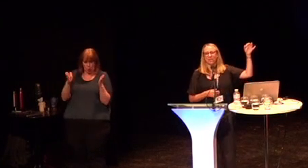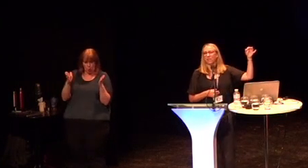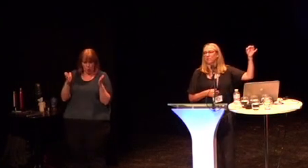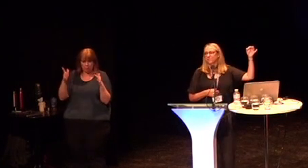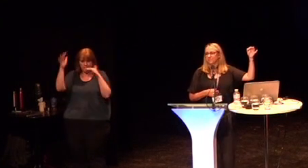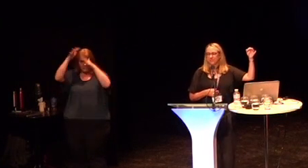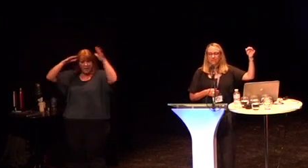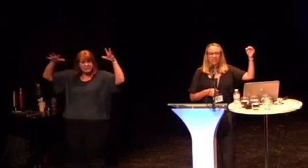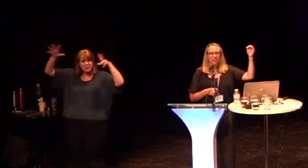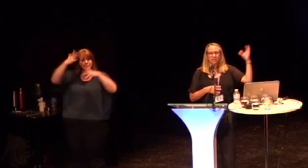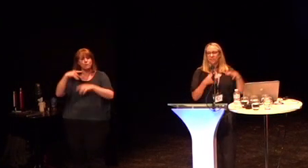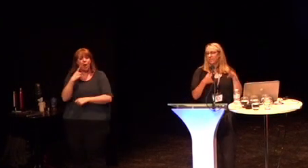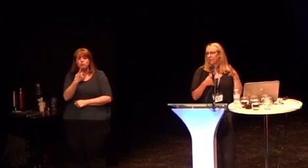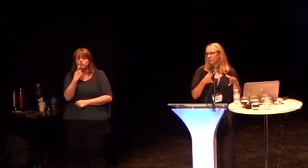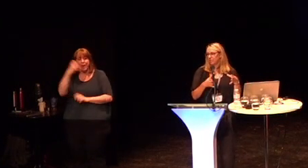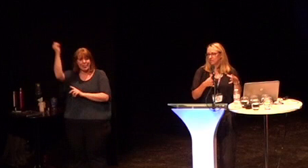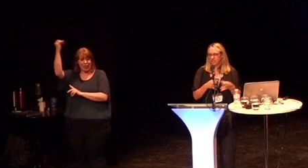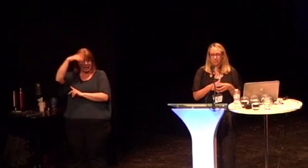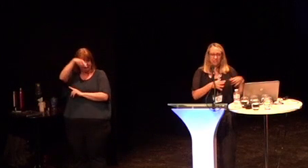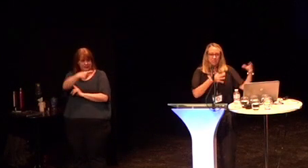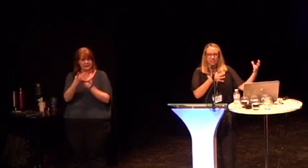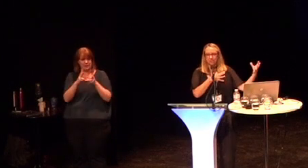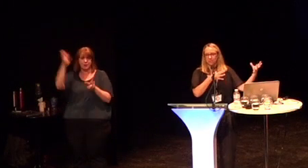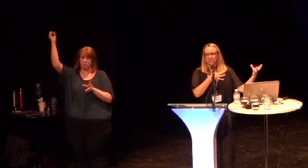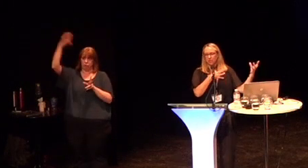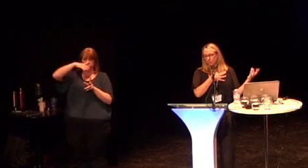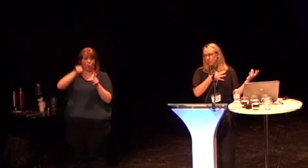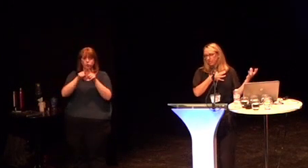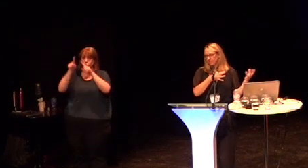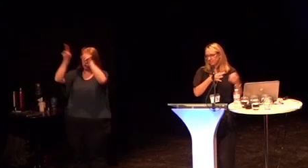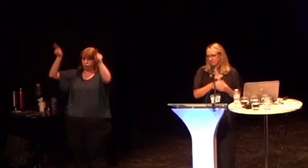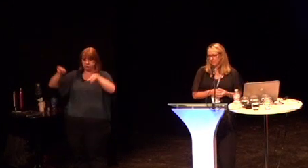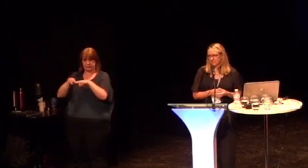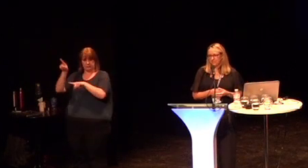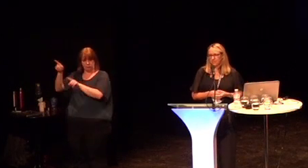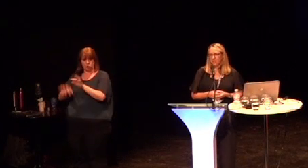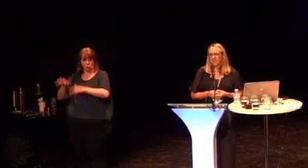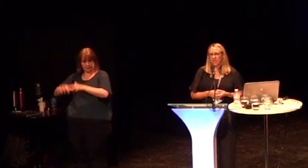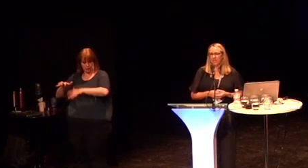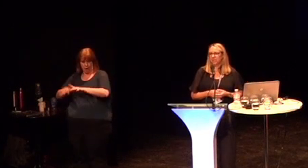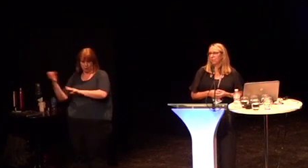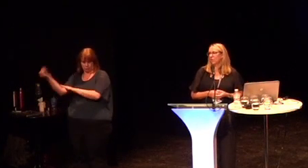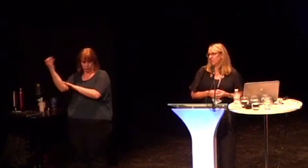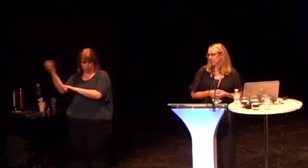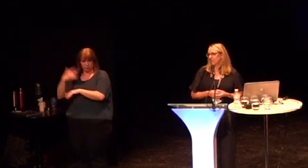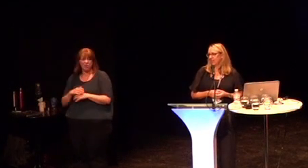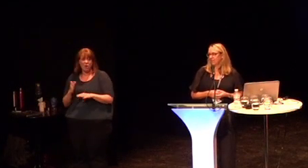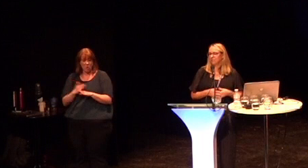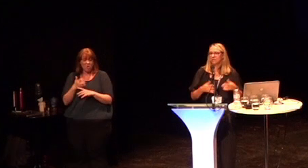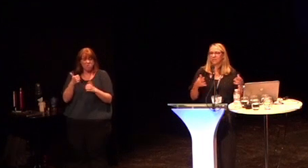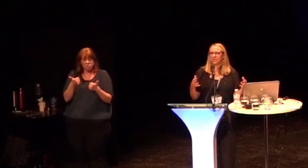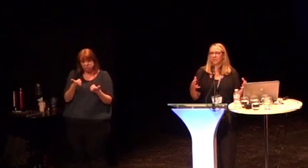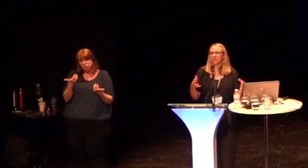a red light, and there's the interpreter, and then we had a plasma screen and a note taker. And it did work to an